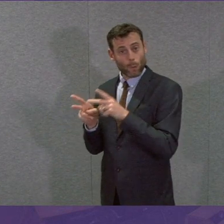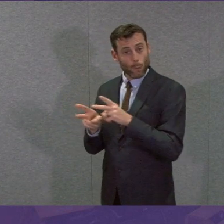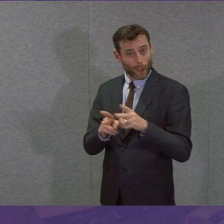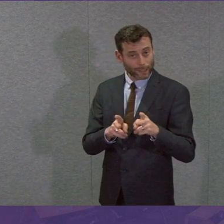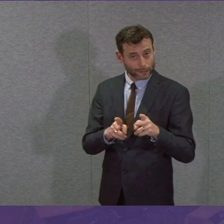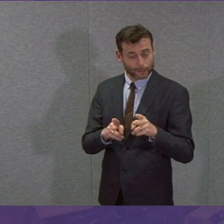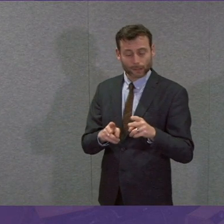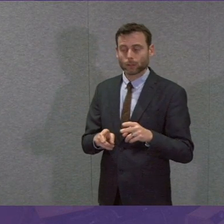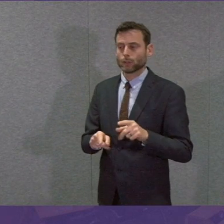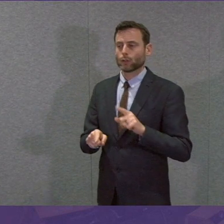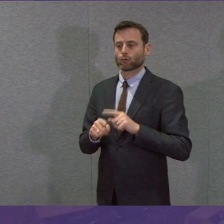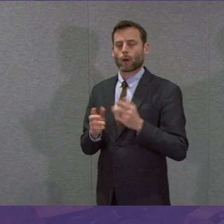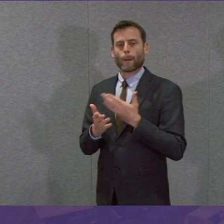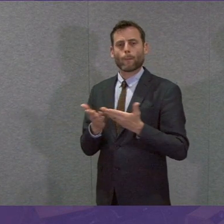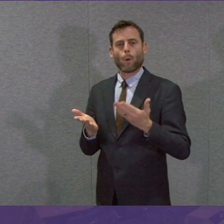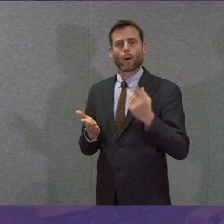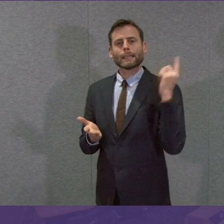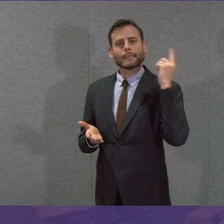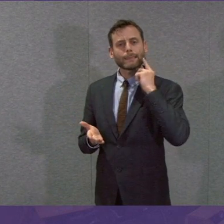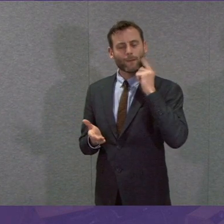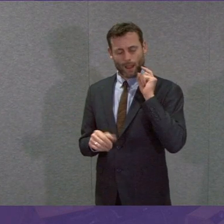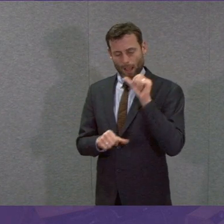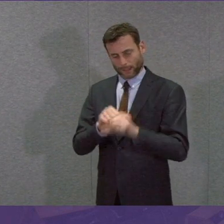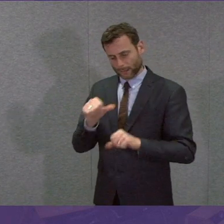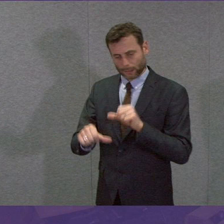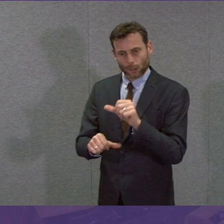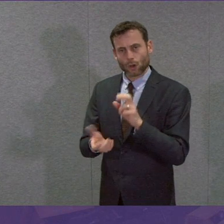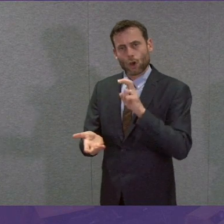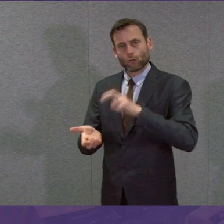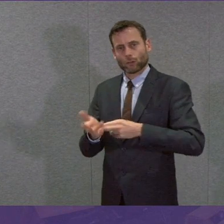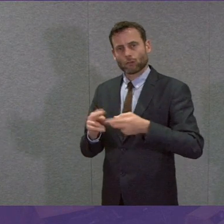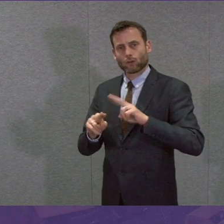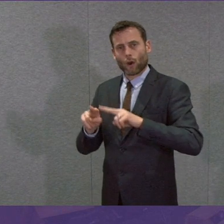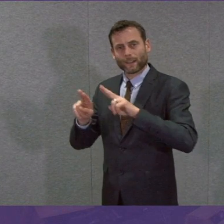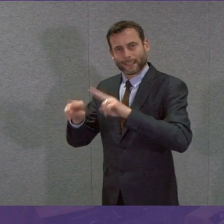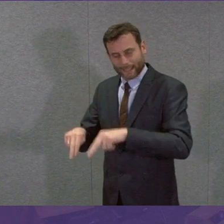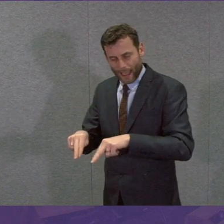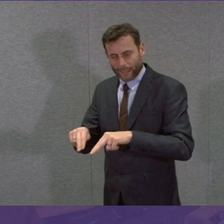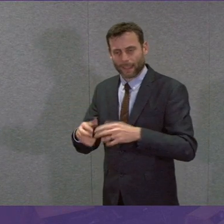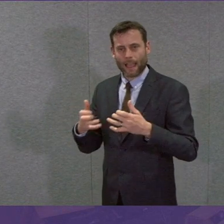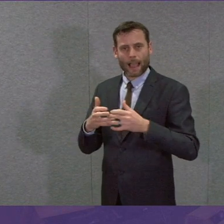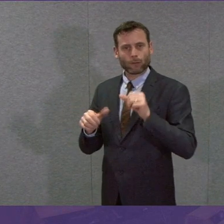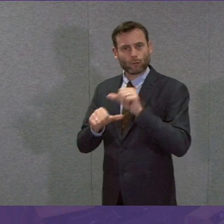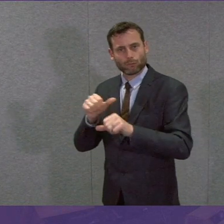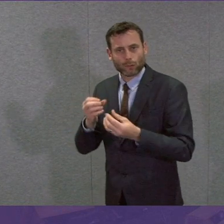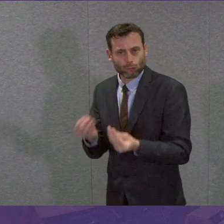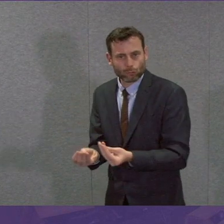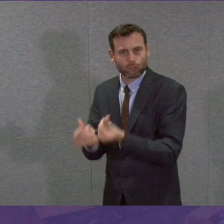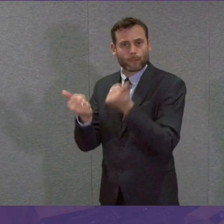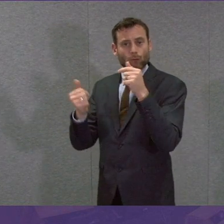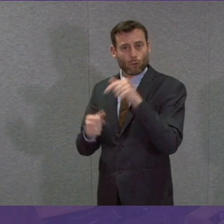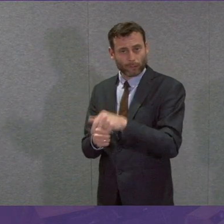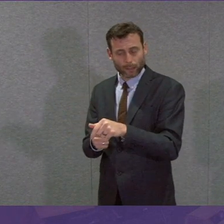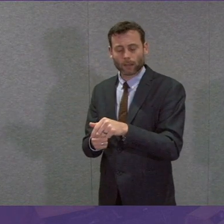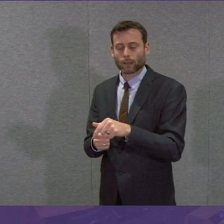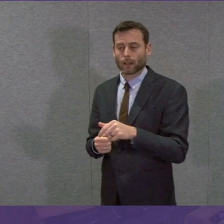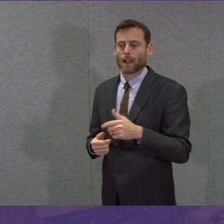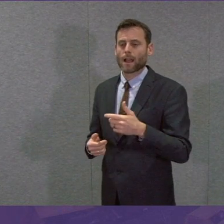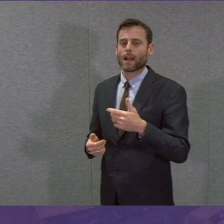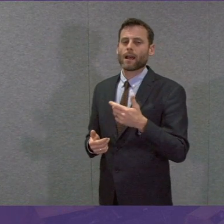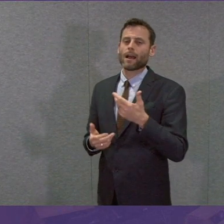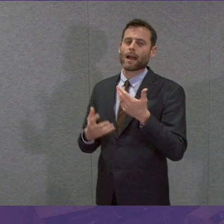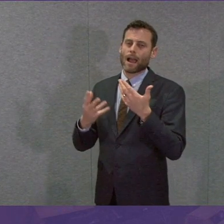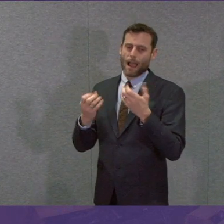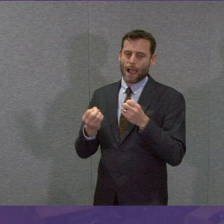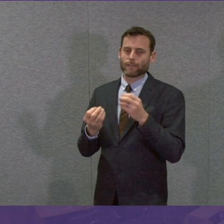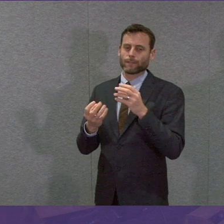the situation in terms of registration of death and change some of the obligations upon crematoria and local authorities. And there are obligations on crematoria